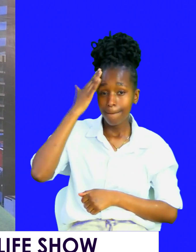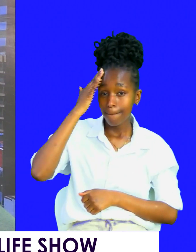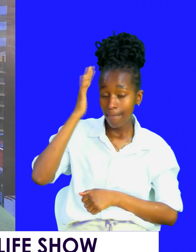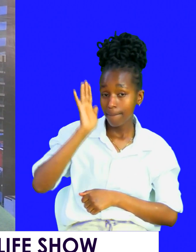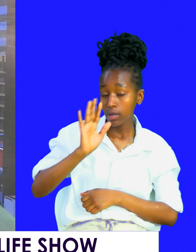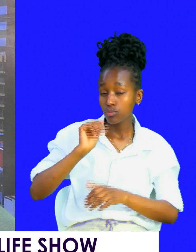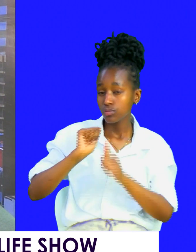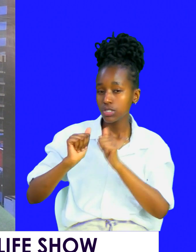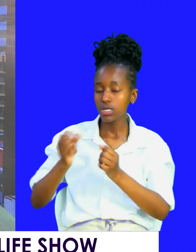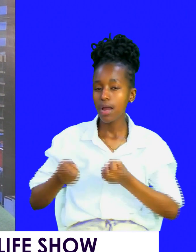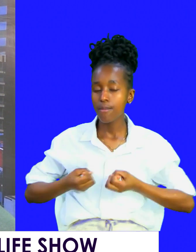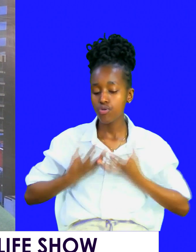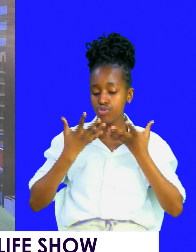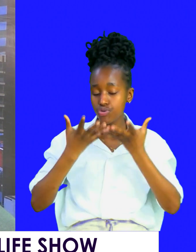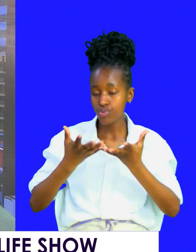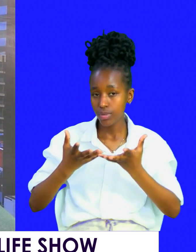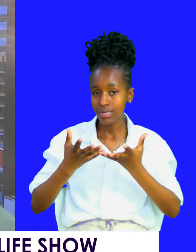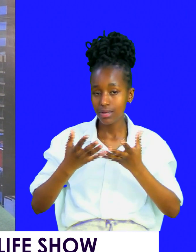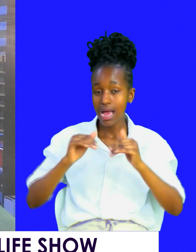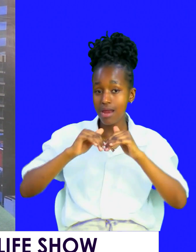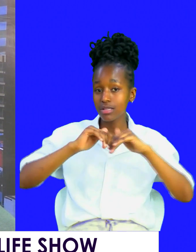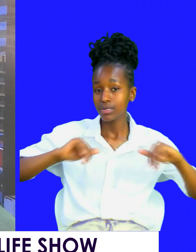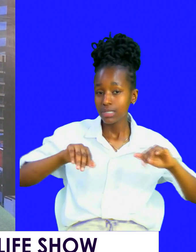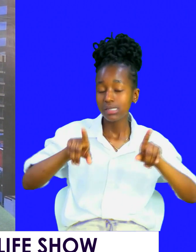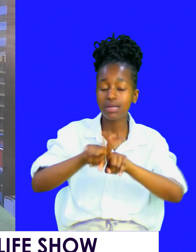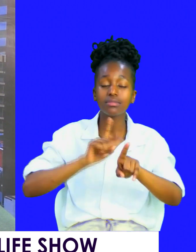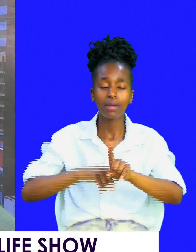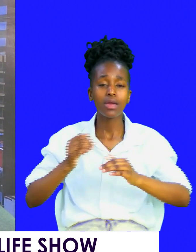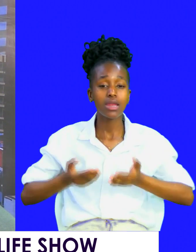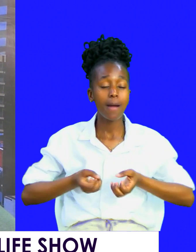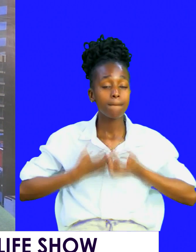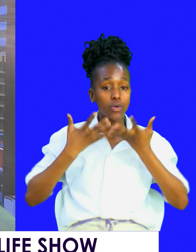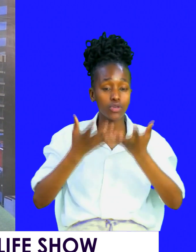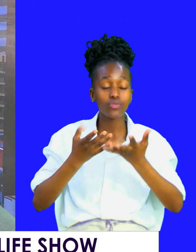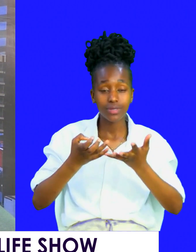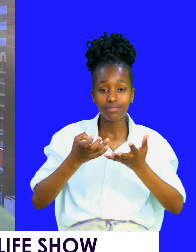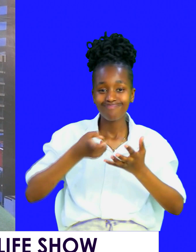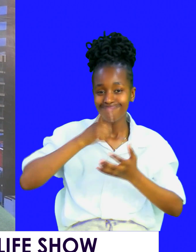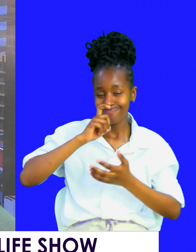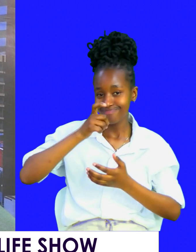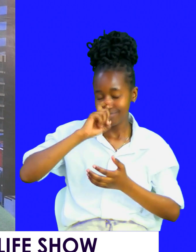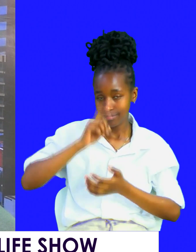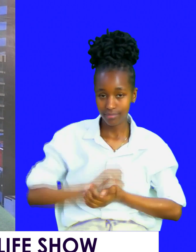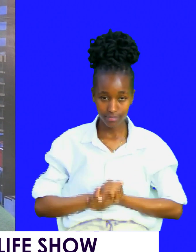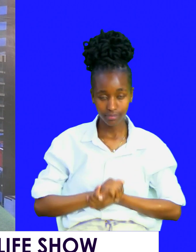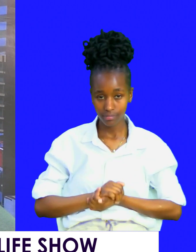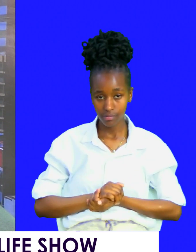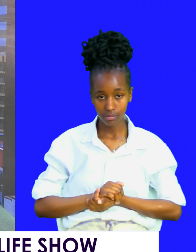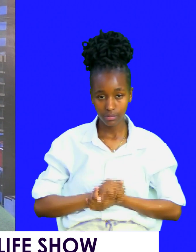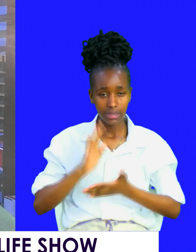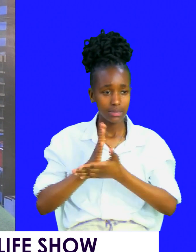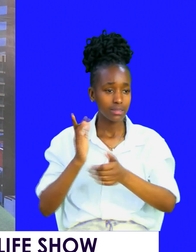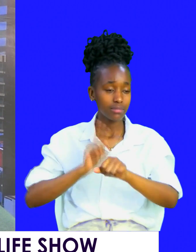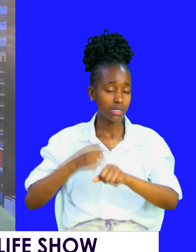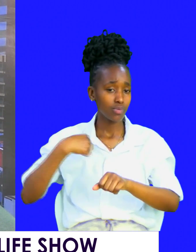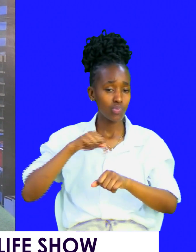resentment is the same part of the brain that produces envy. Yeah. Many times we hate